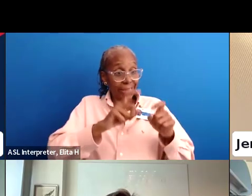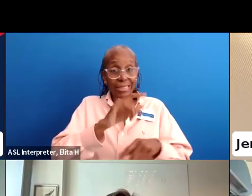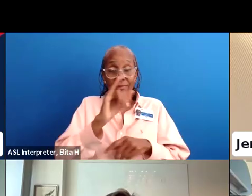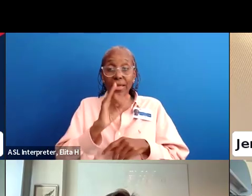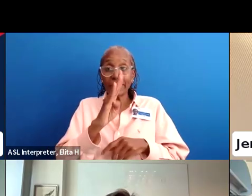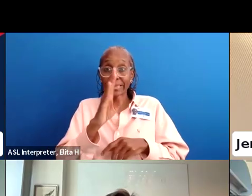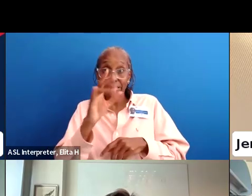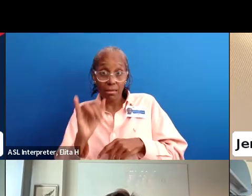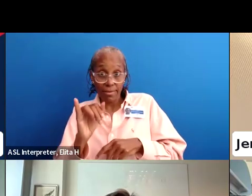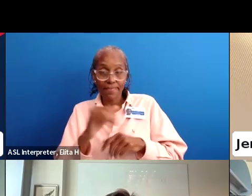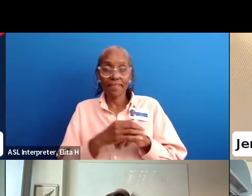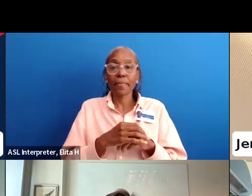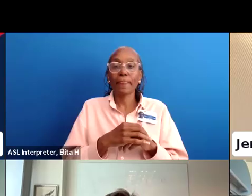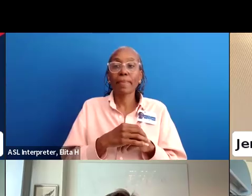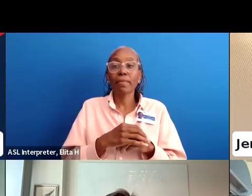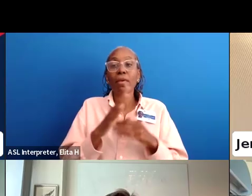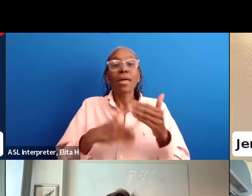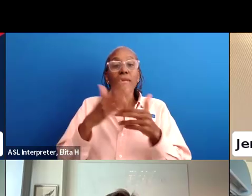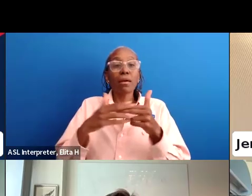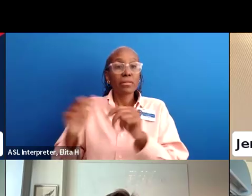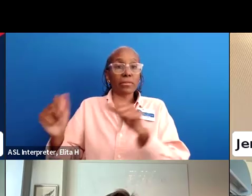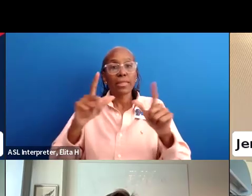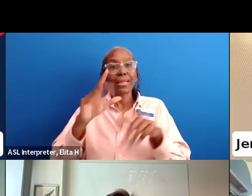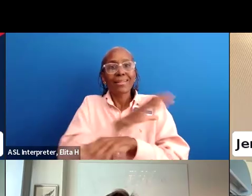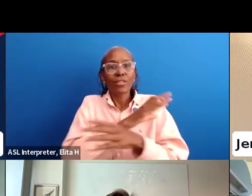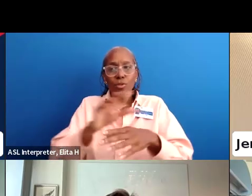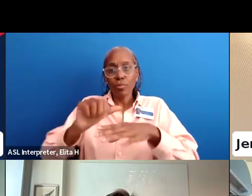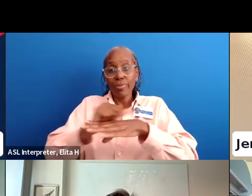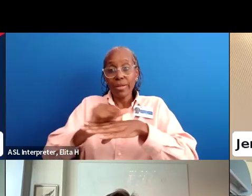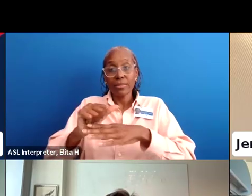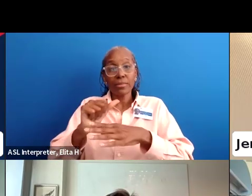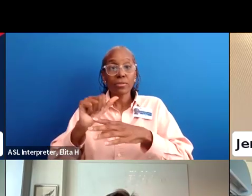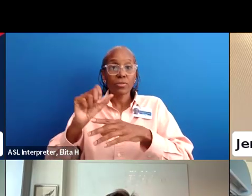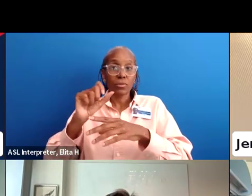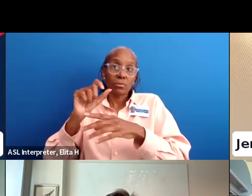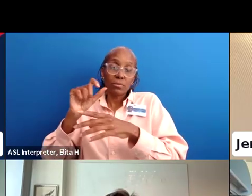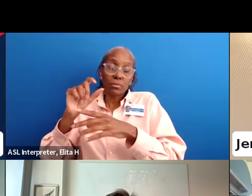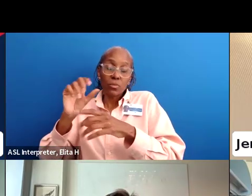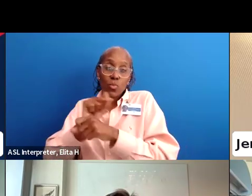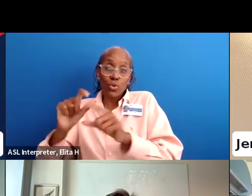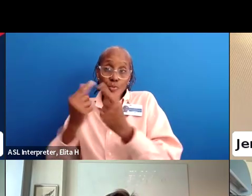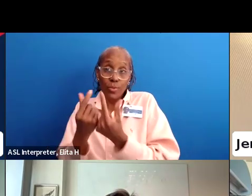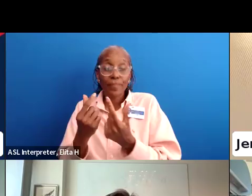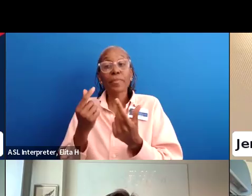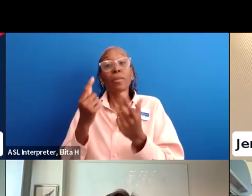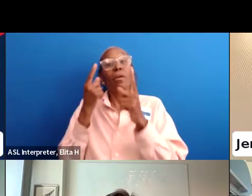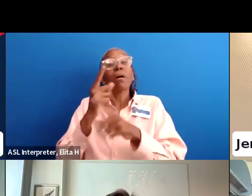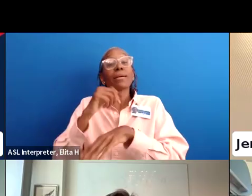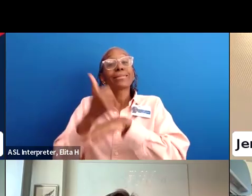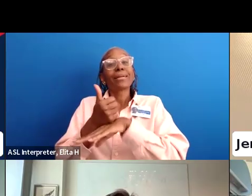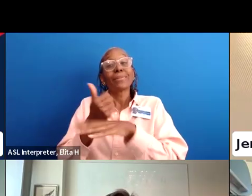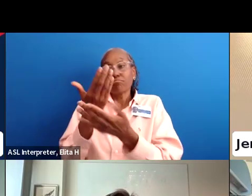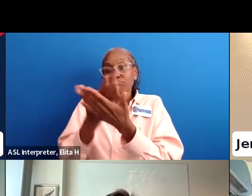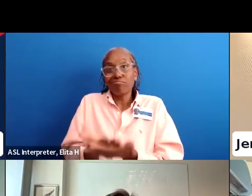IBCIs. And next, I'll highlight the clinical practice guidelines work group. This work group is working to establish